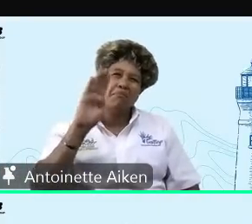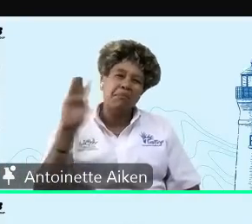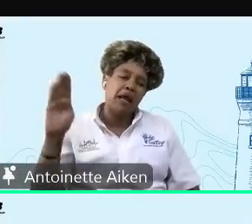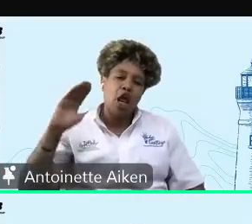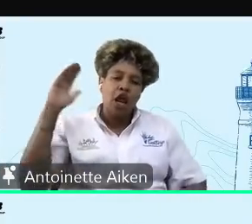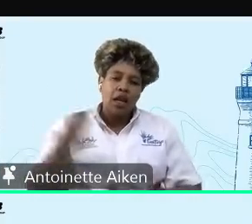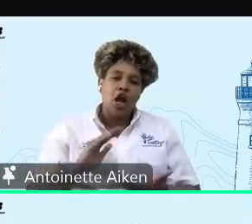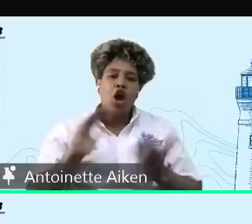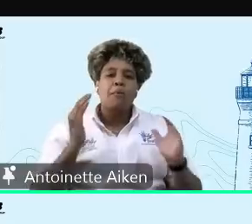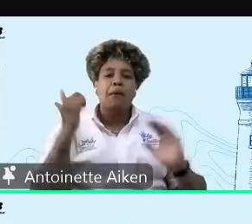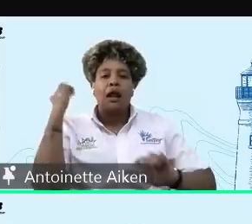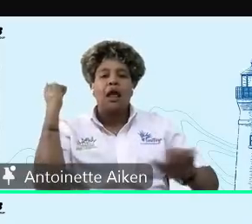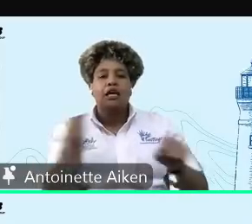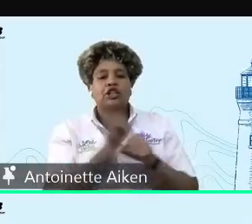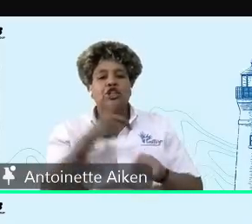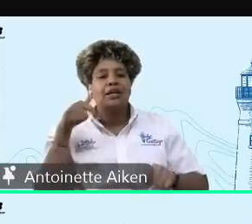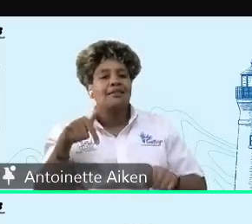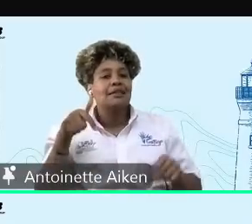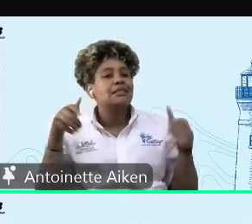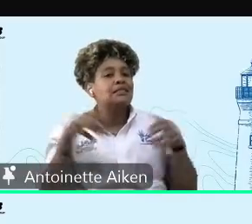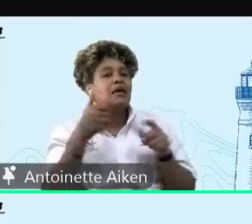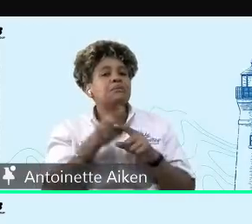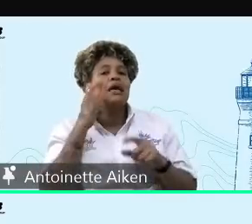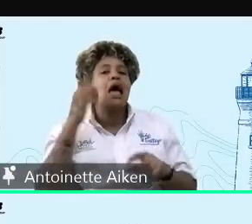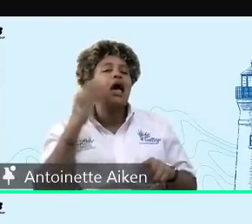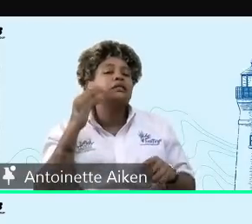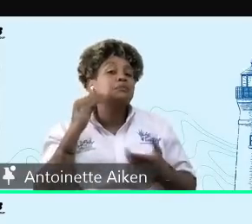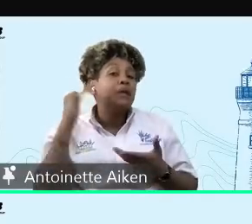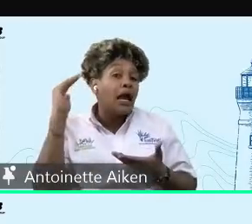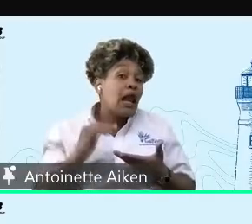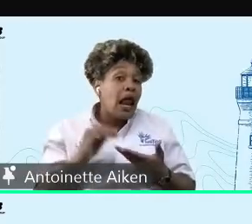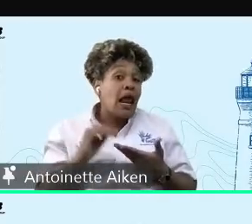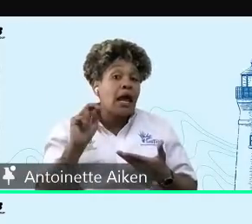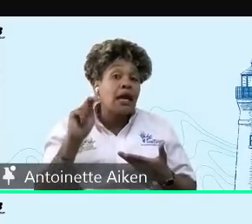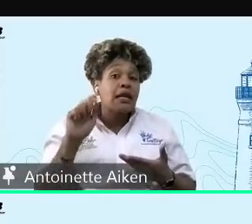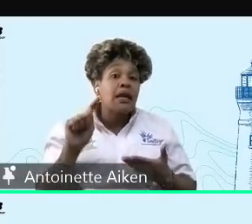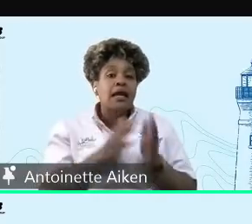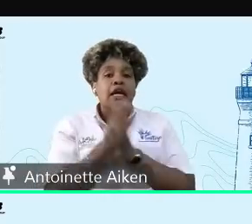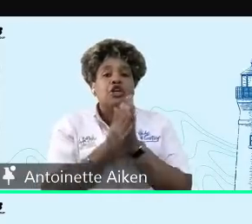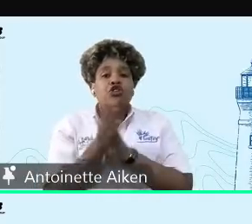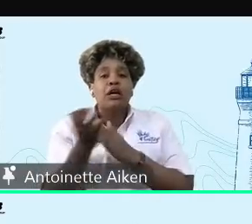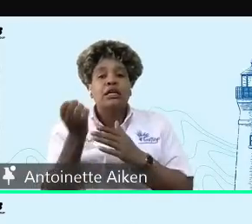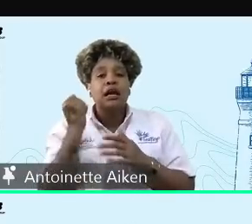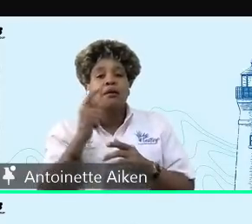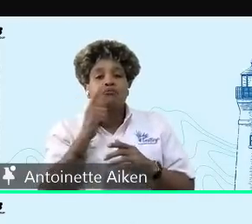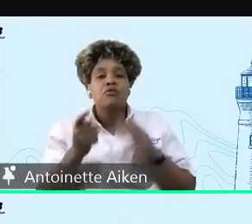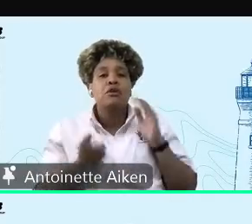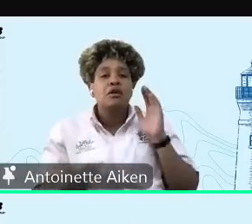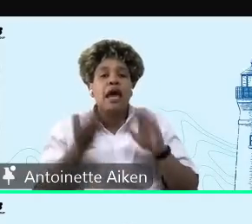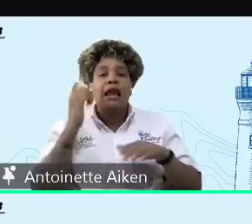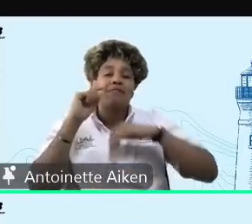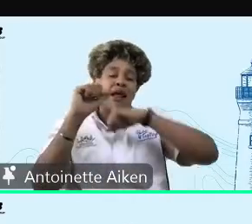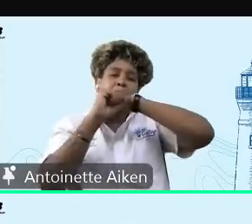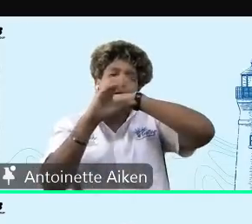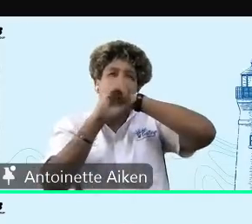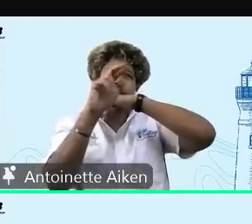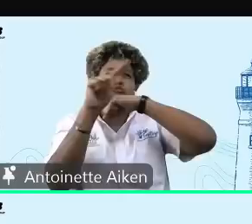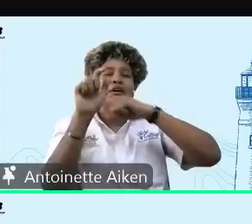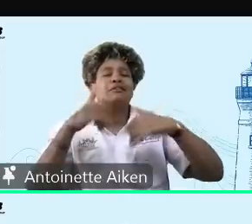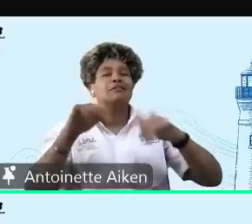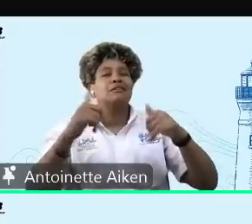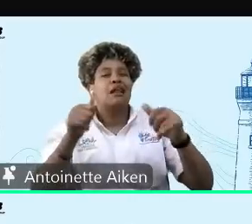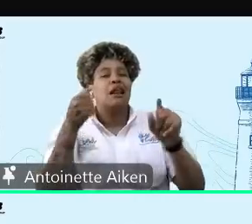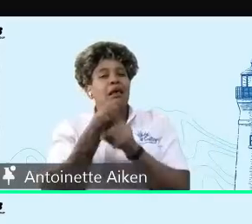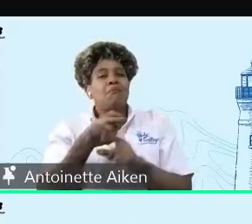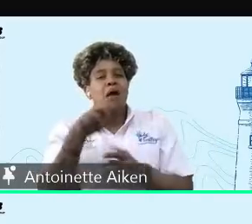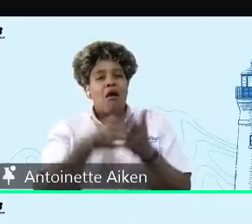to the prior year. This segment experienced a decline in net interest income as elevated market rates continued to impact the